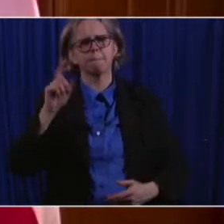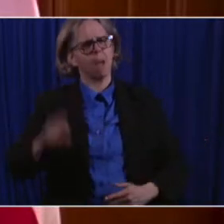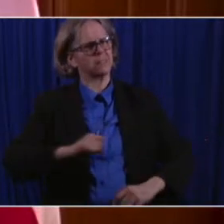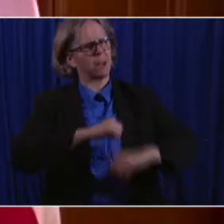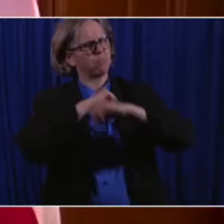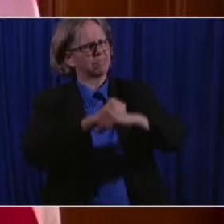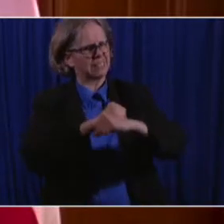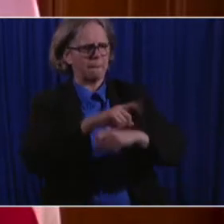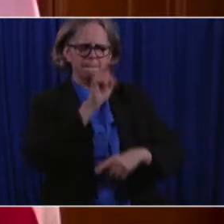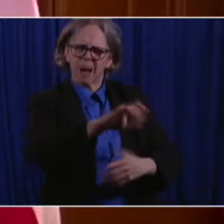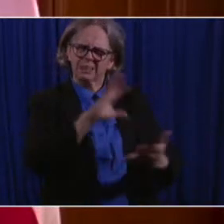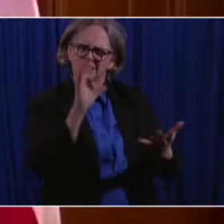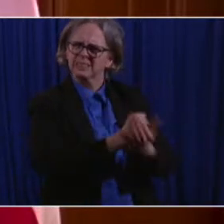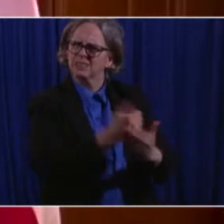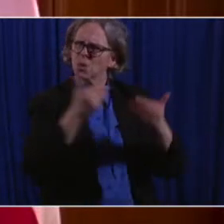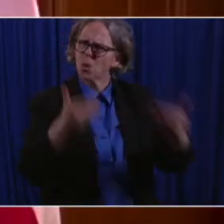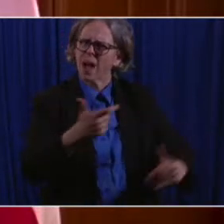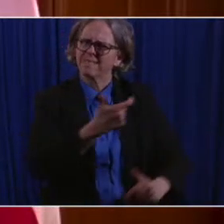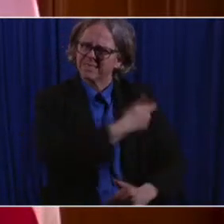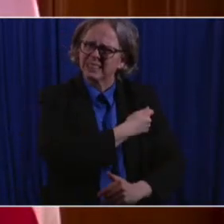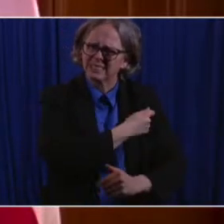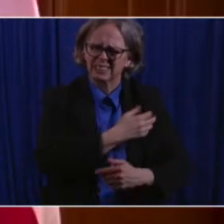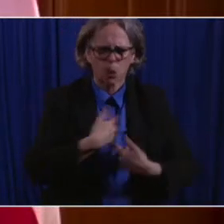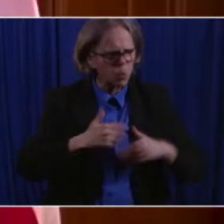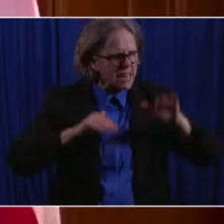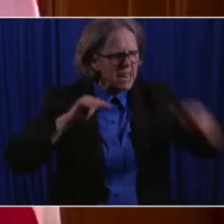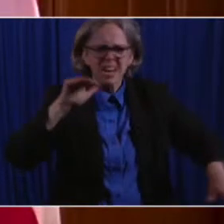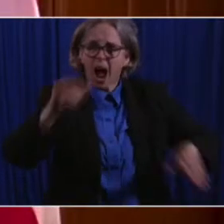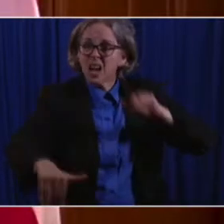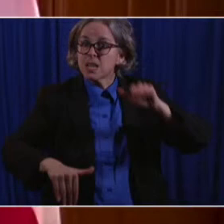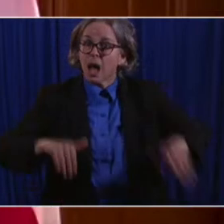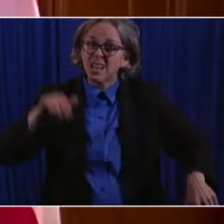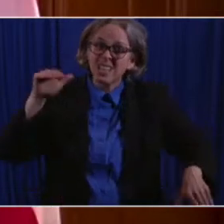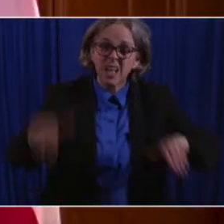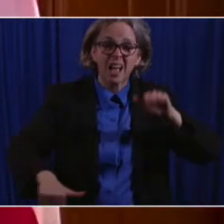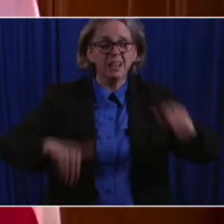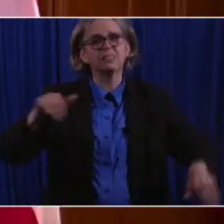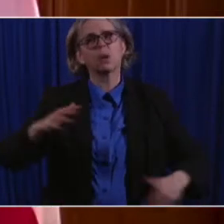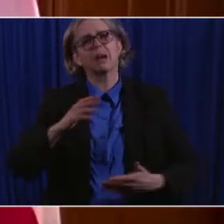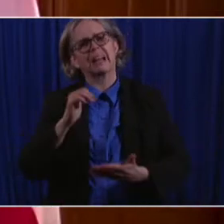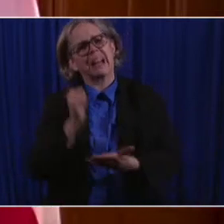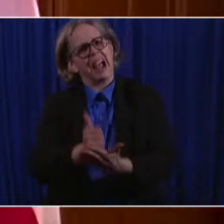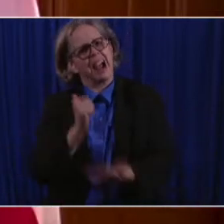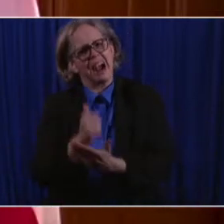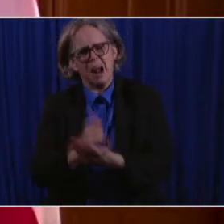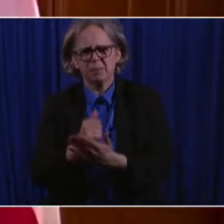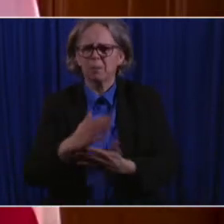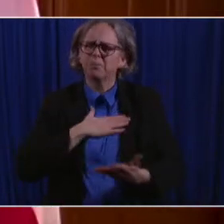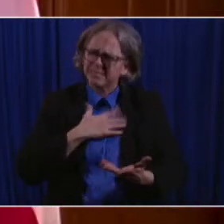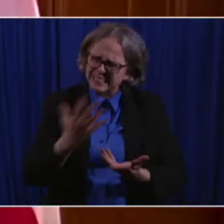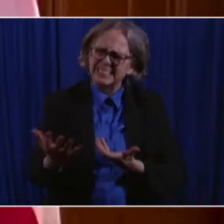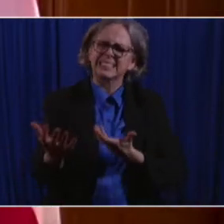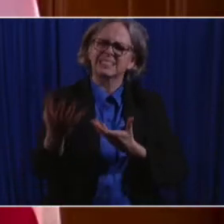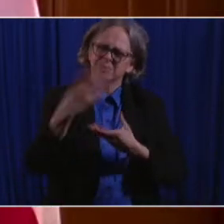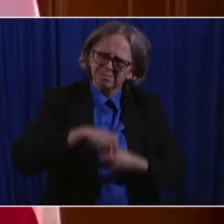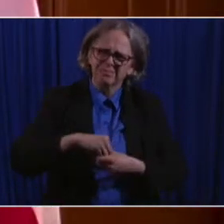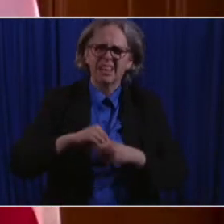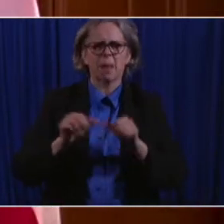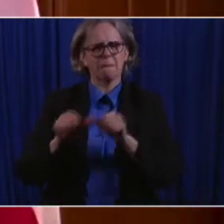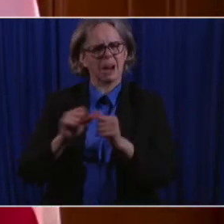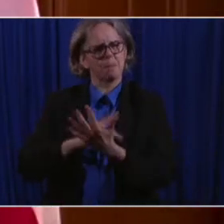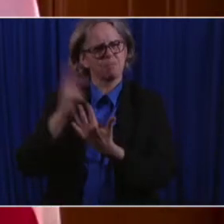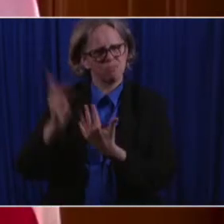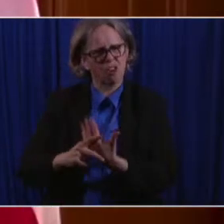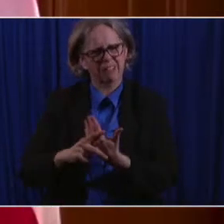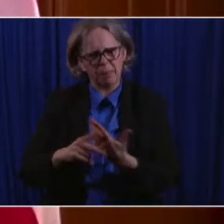would urge those nursing homes and those assisted living who we've not heard from to give us